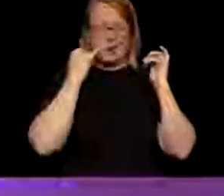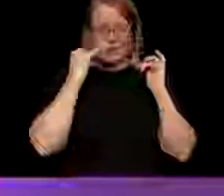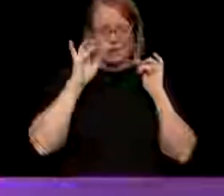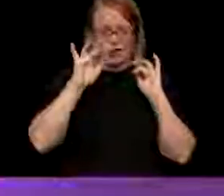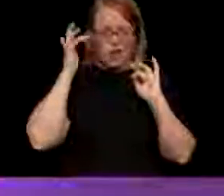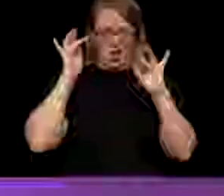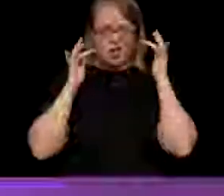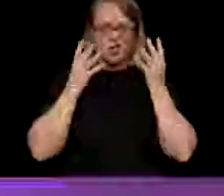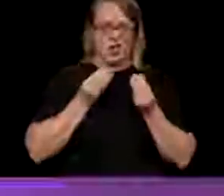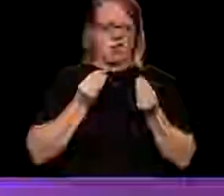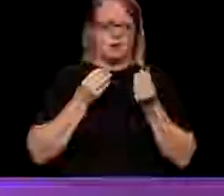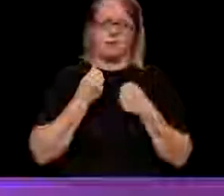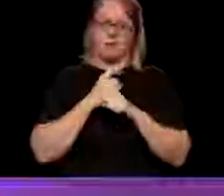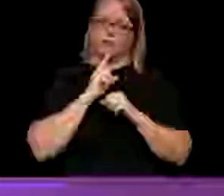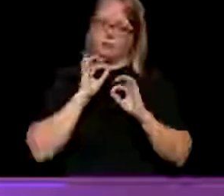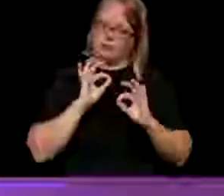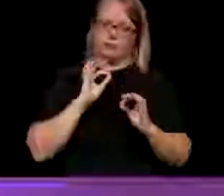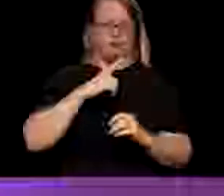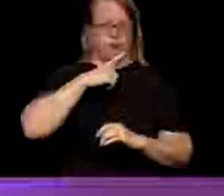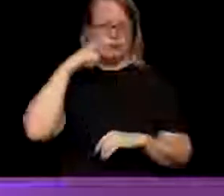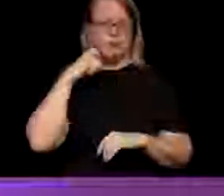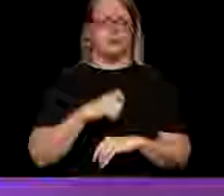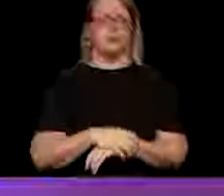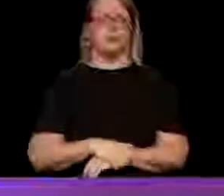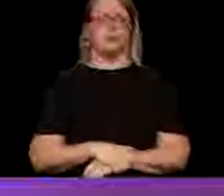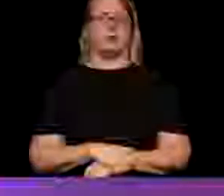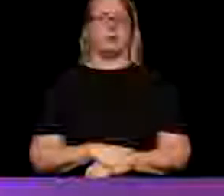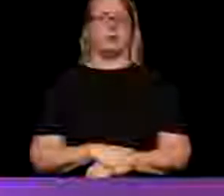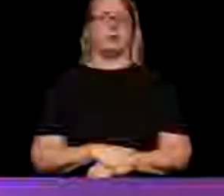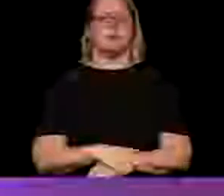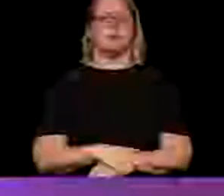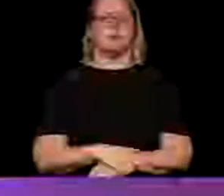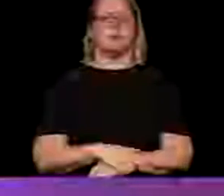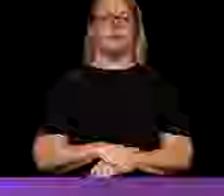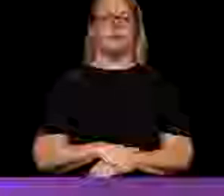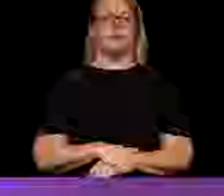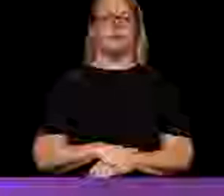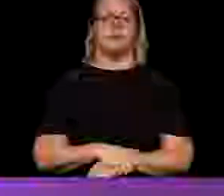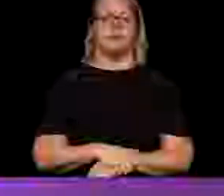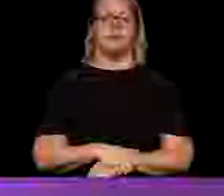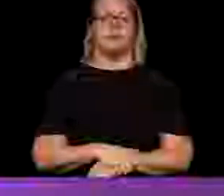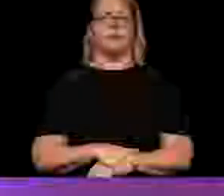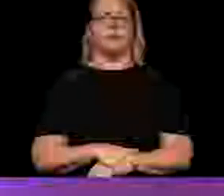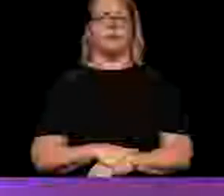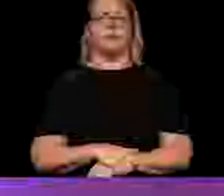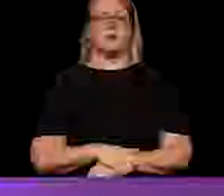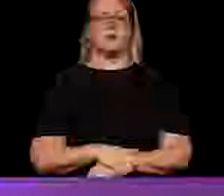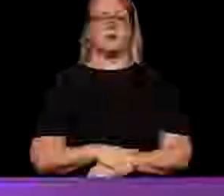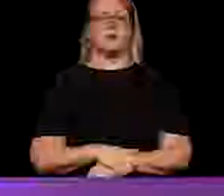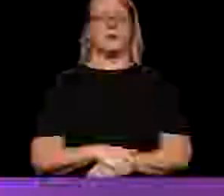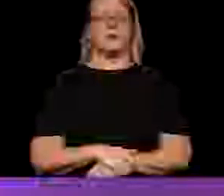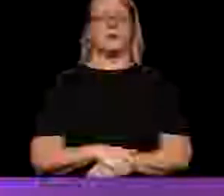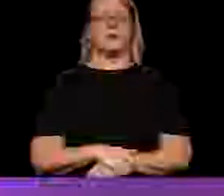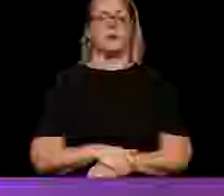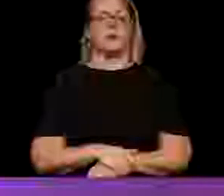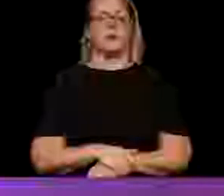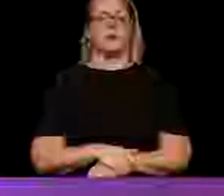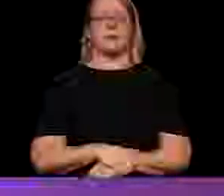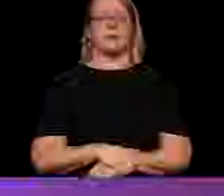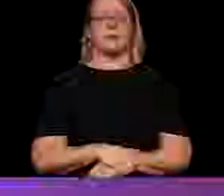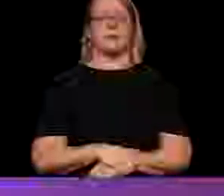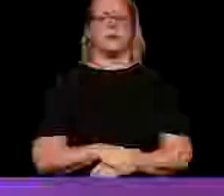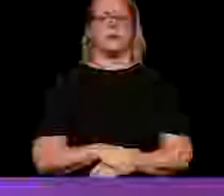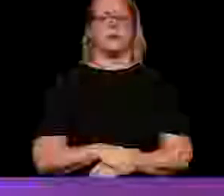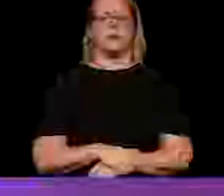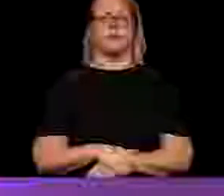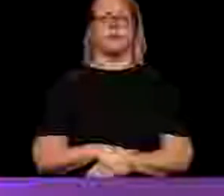paint is still wet. We need it to dry before we add those birch trees. If you don't like sitting there and watching paint dry, you